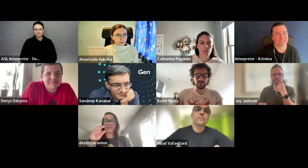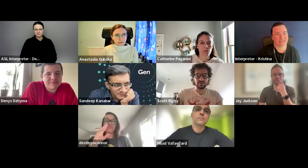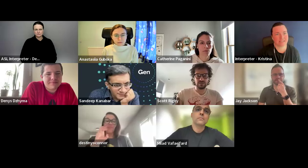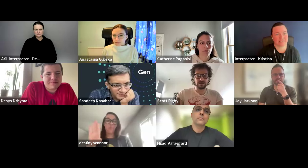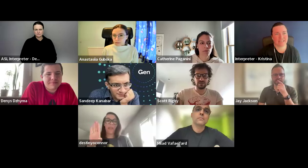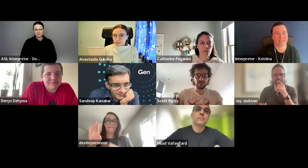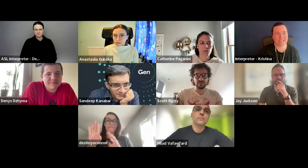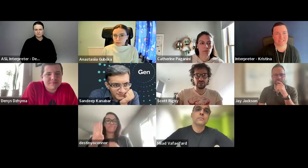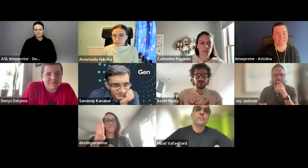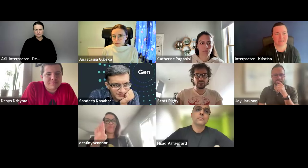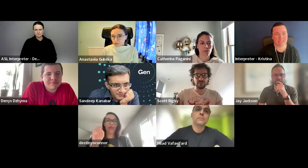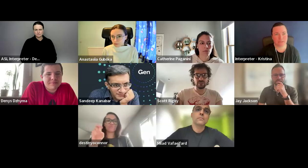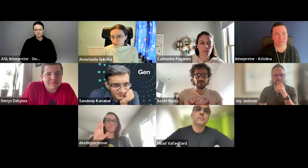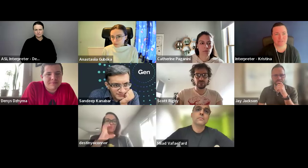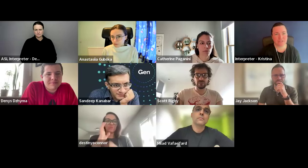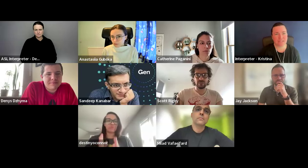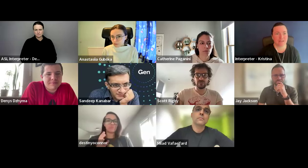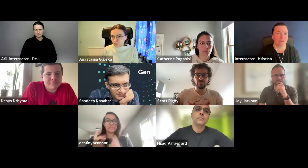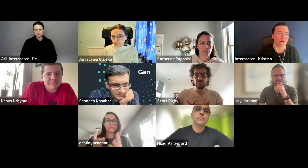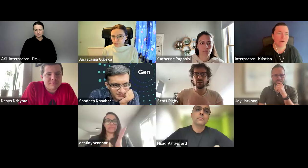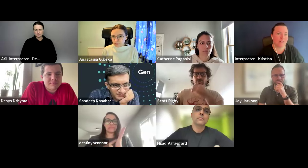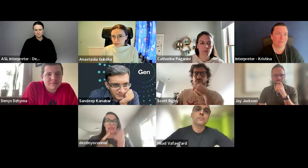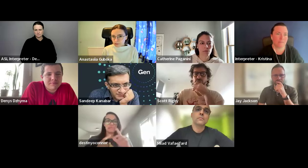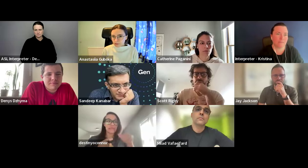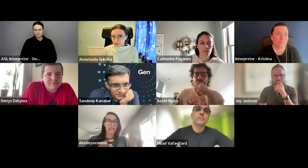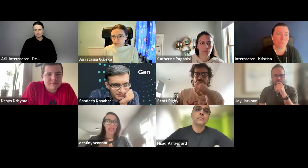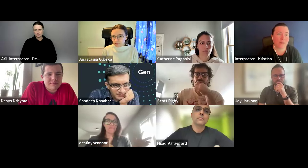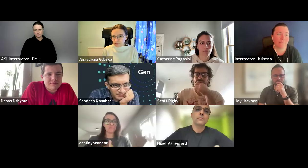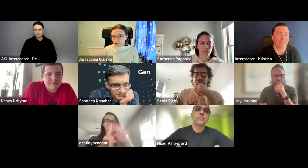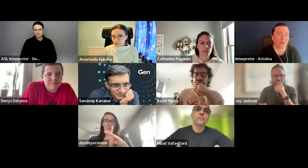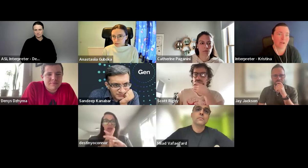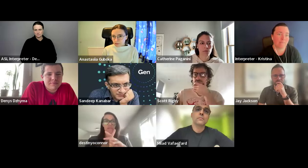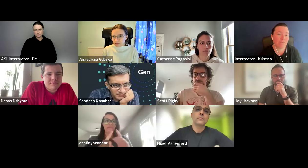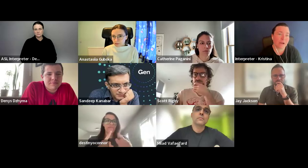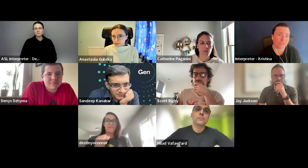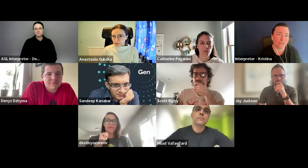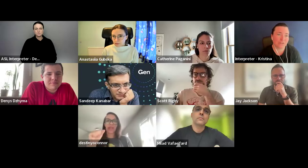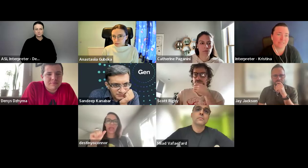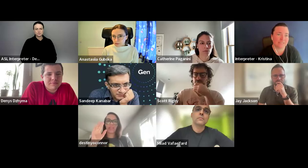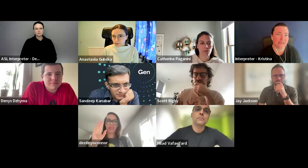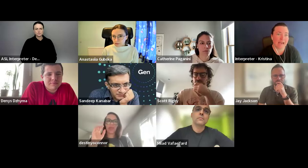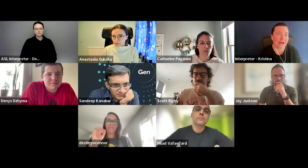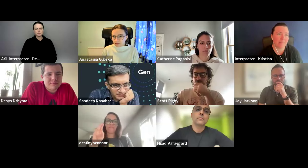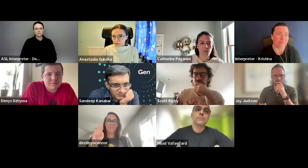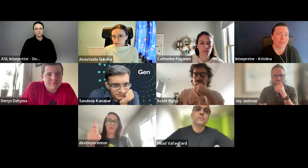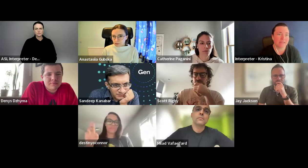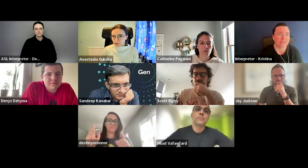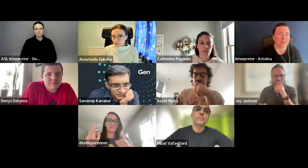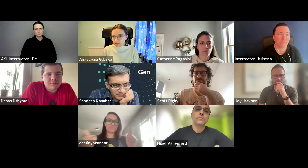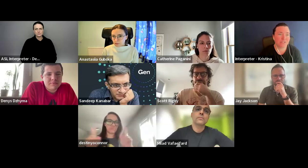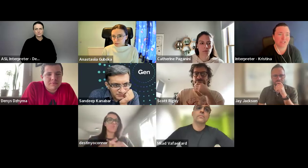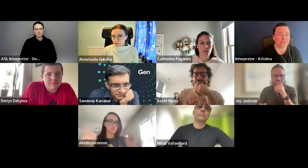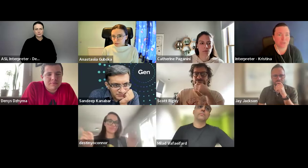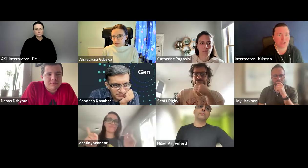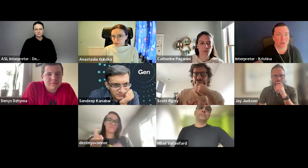Destiny says it does appear differently, web or browser versus the app.